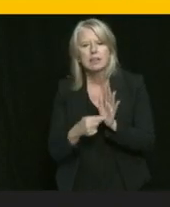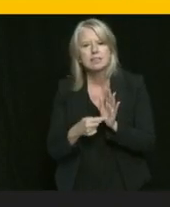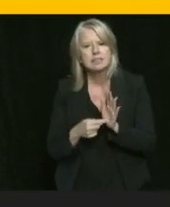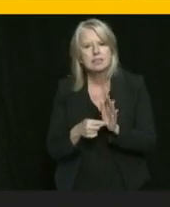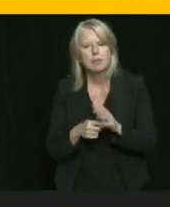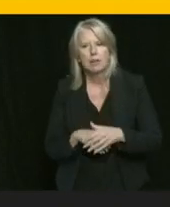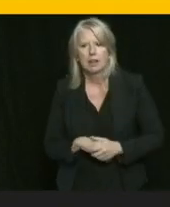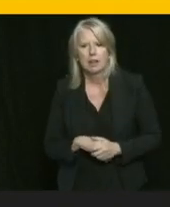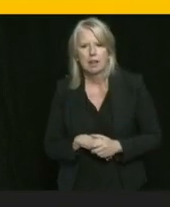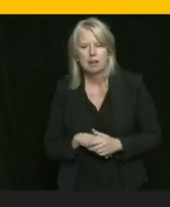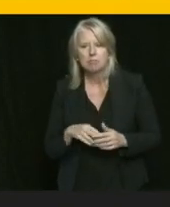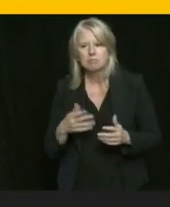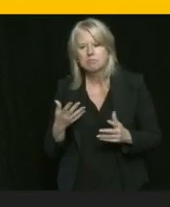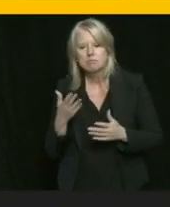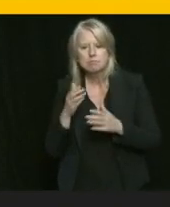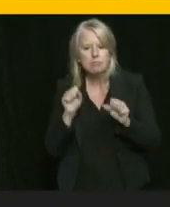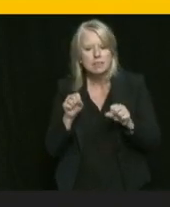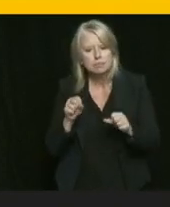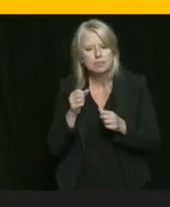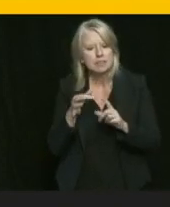possible exceptions.